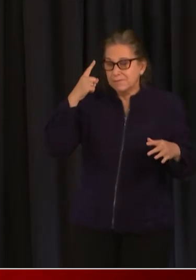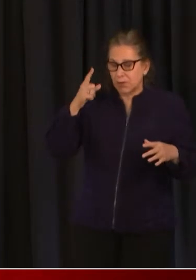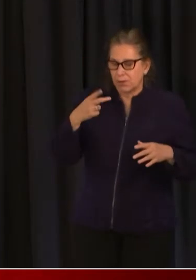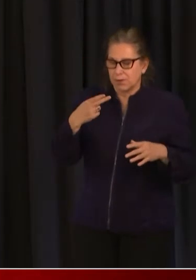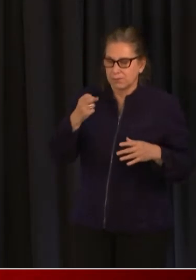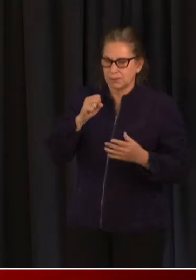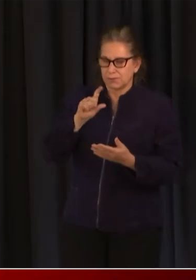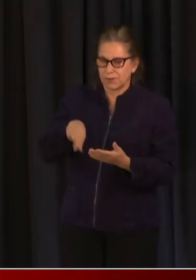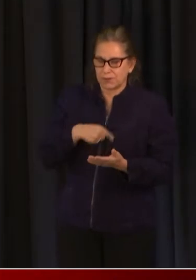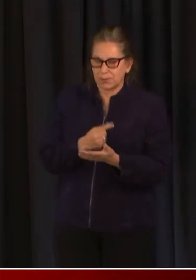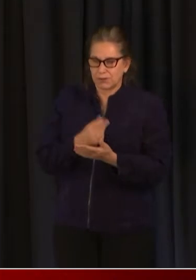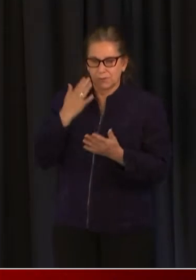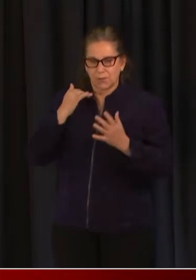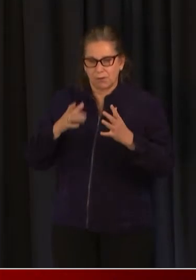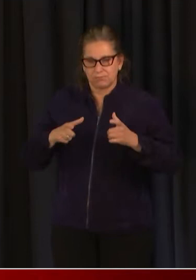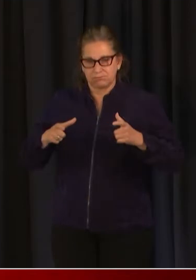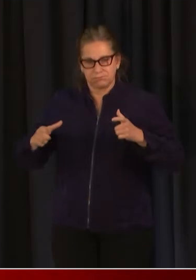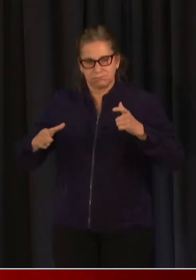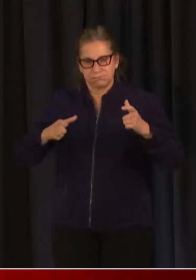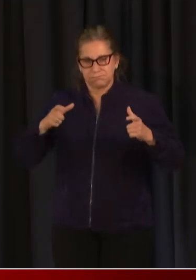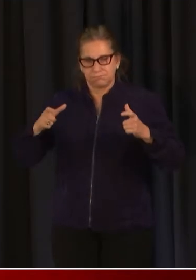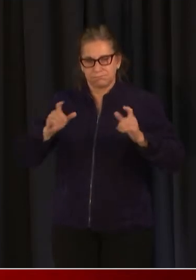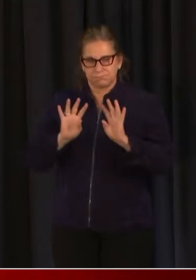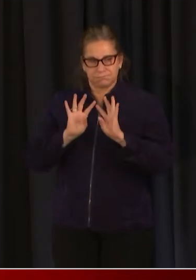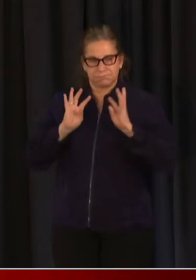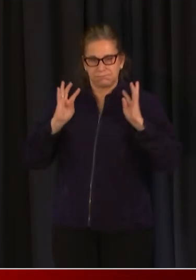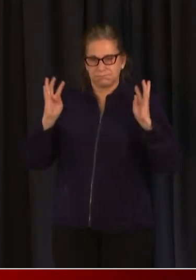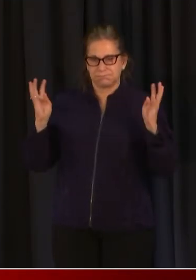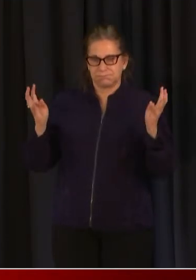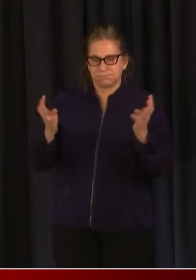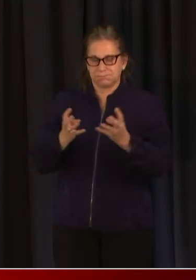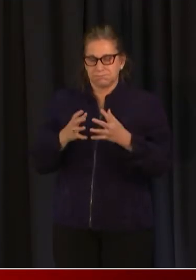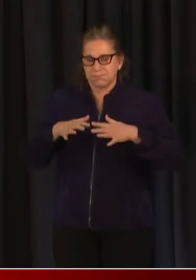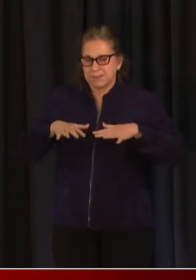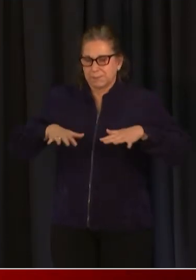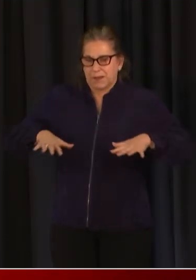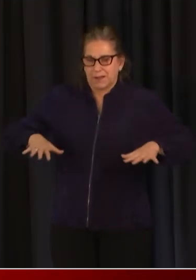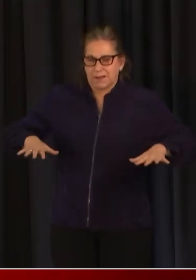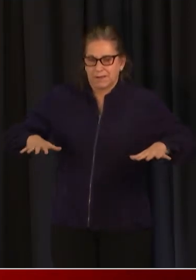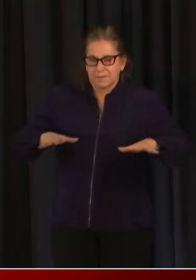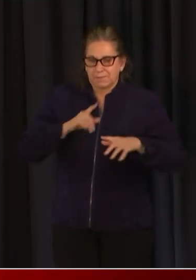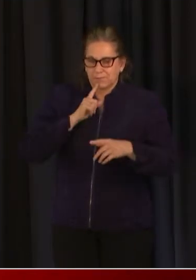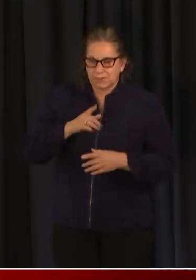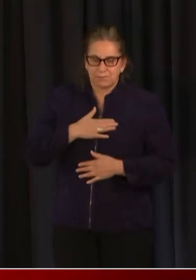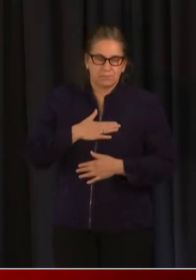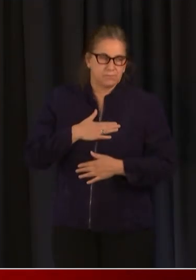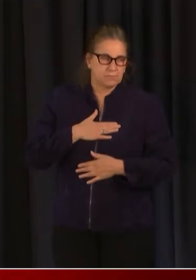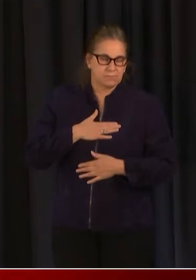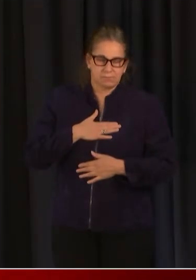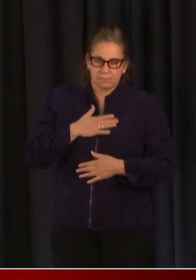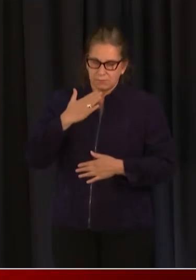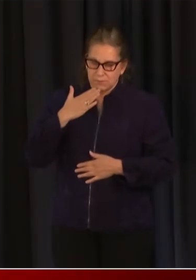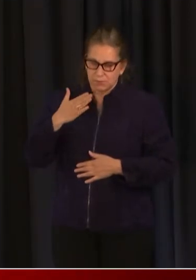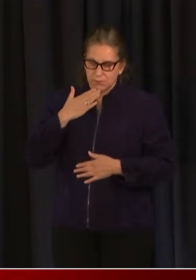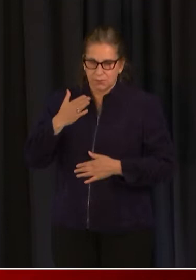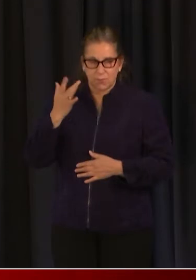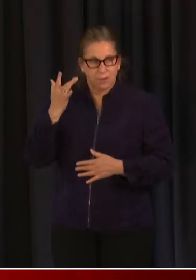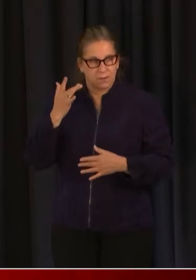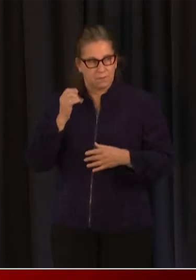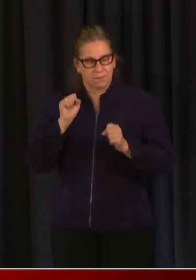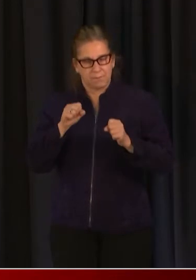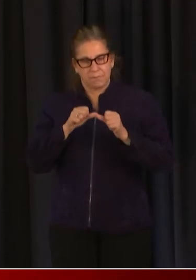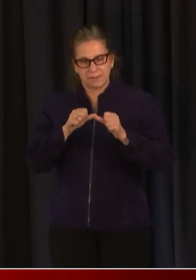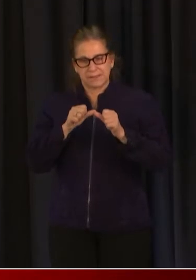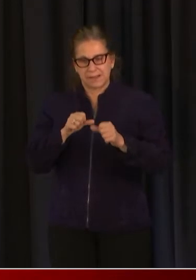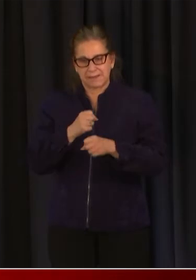We're very proud of our seniors. We want to thank them for being so resilient and celebrate them safely.